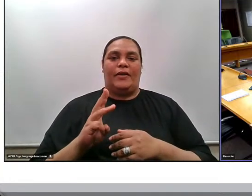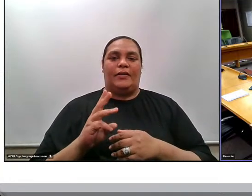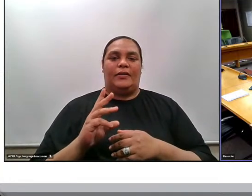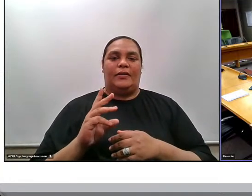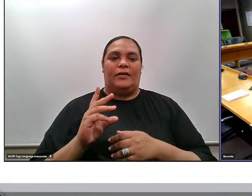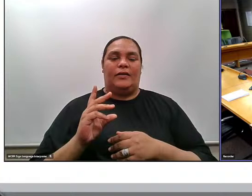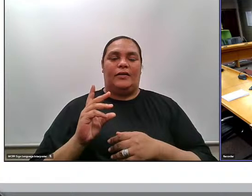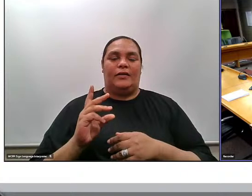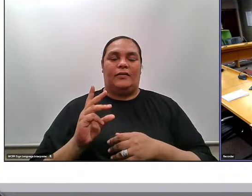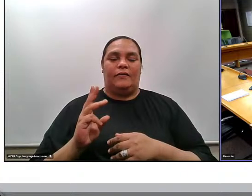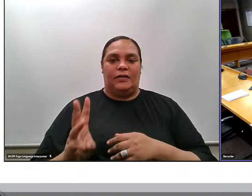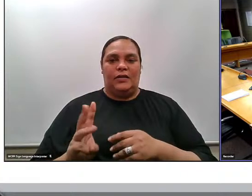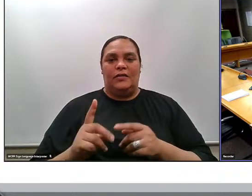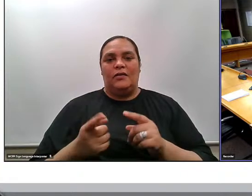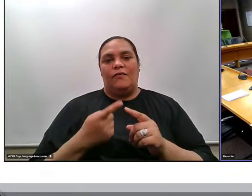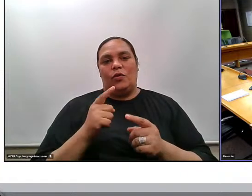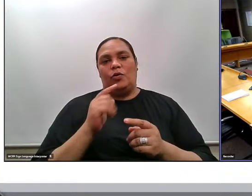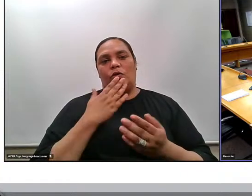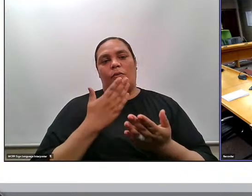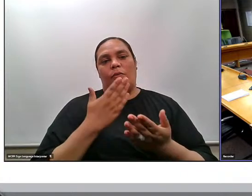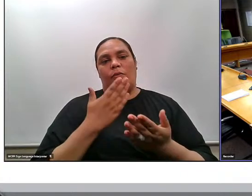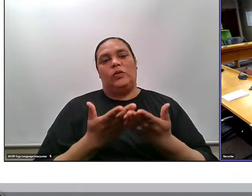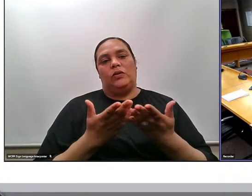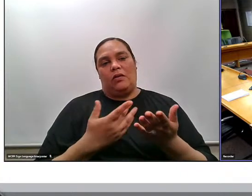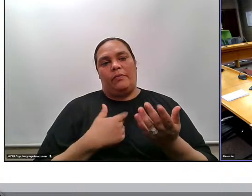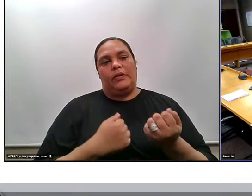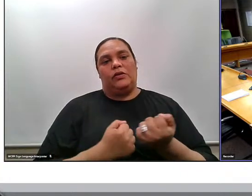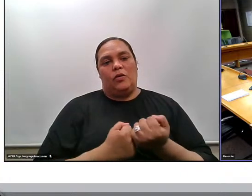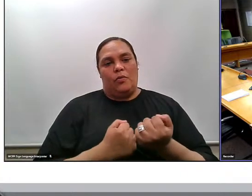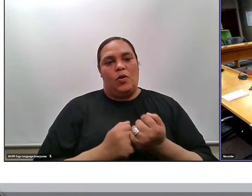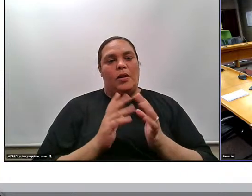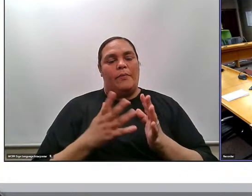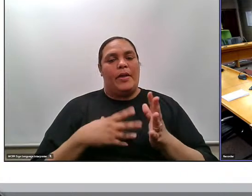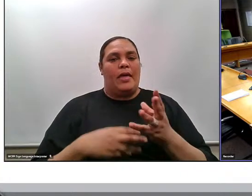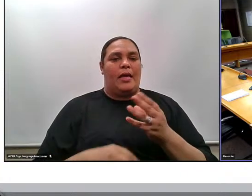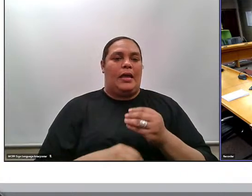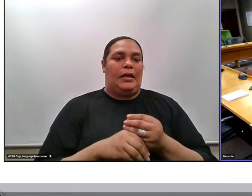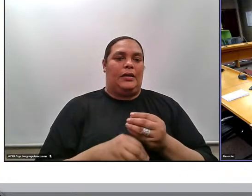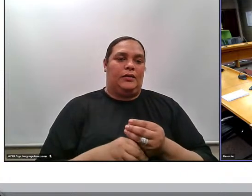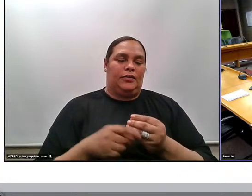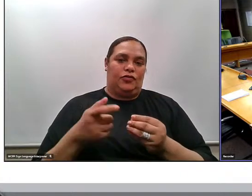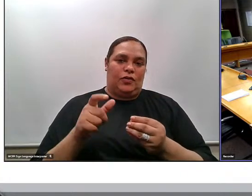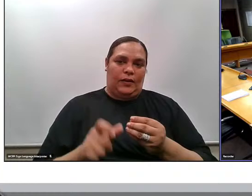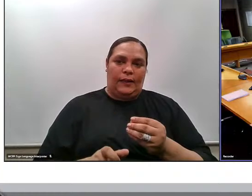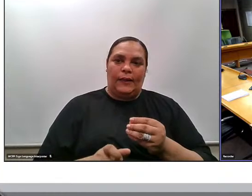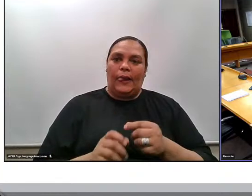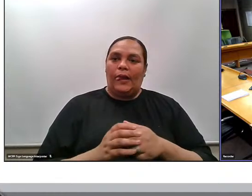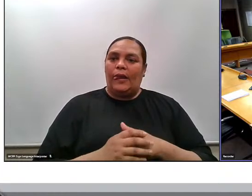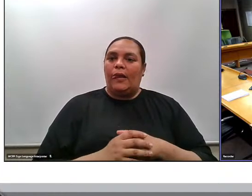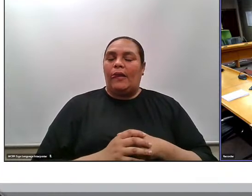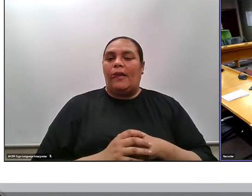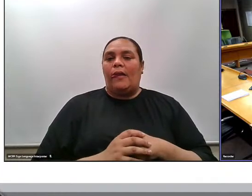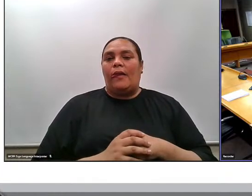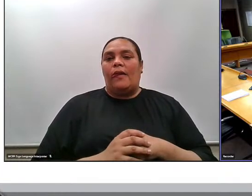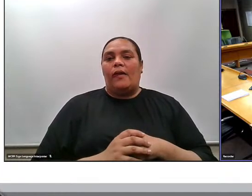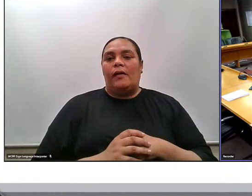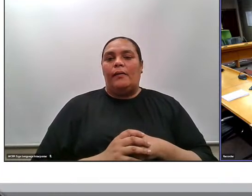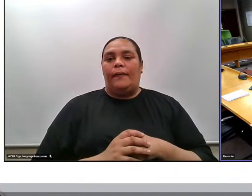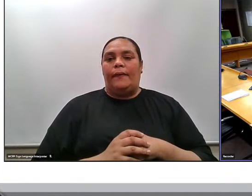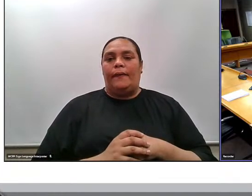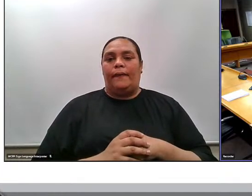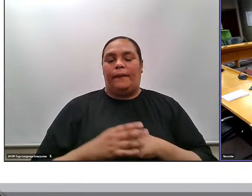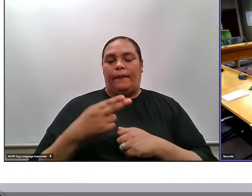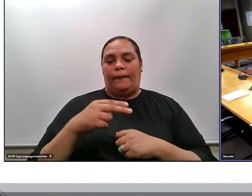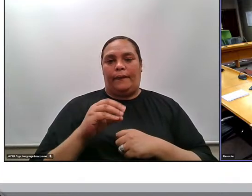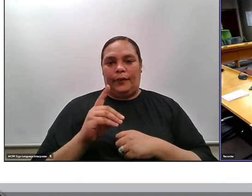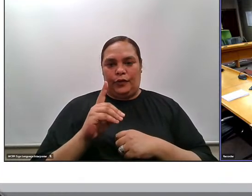Kas on the proposal he has made. I just want to add, Chair, that the